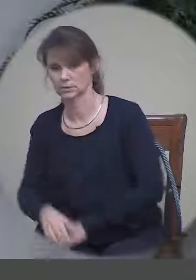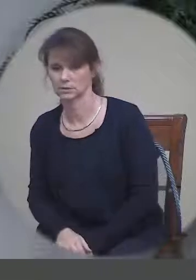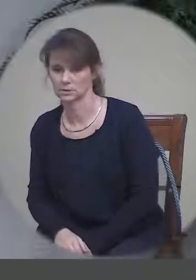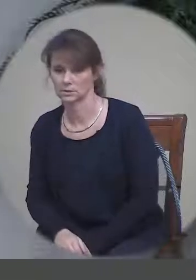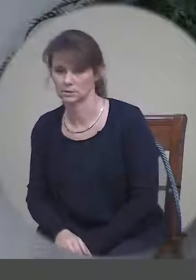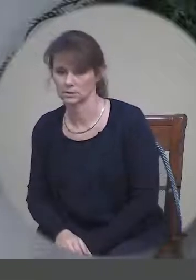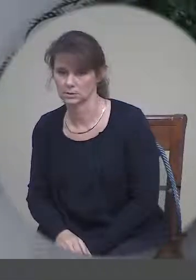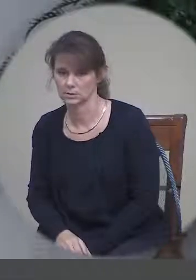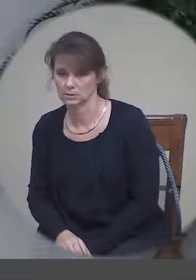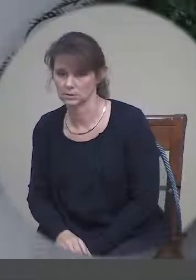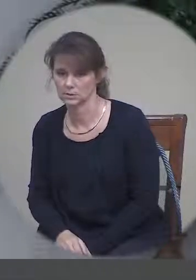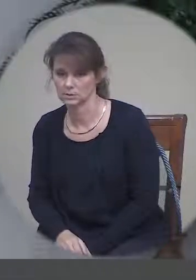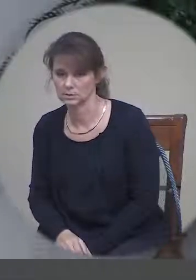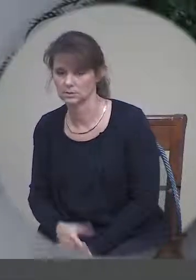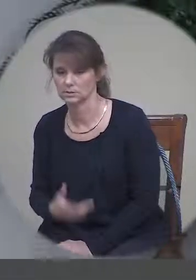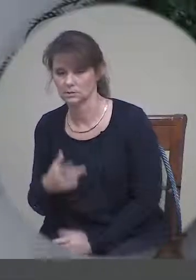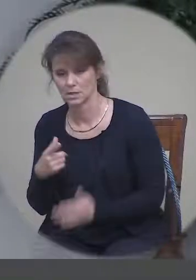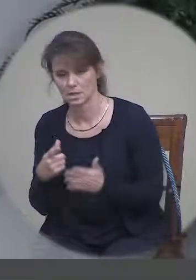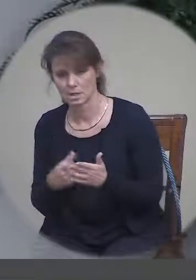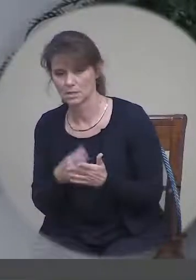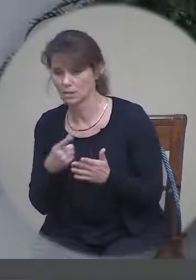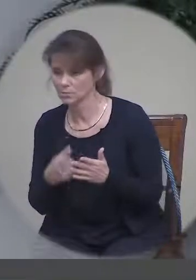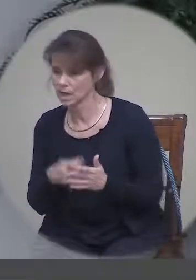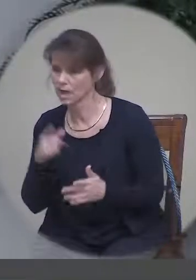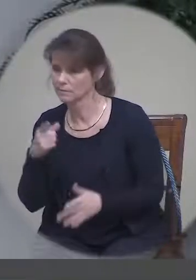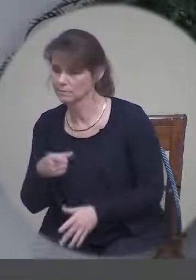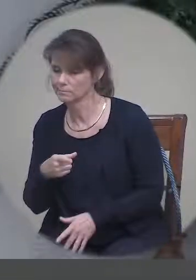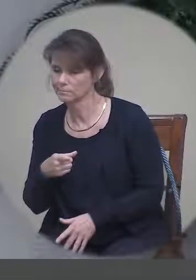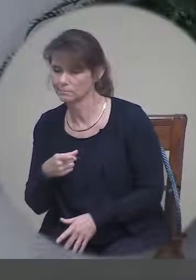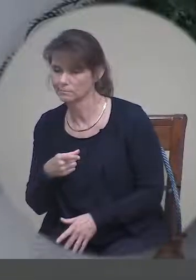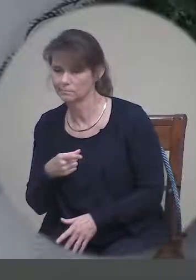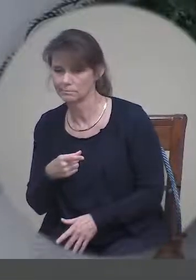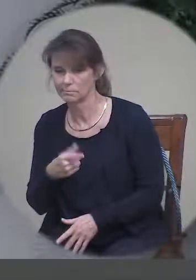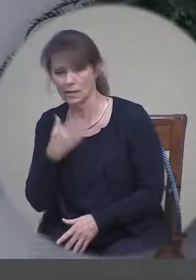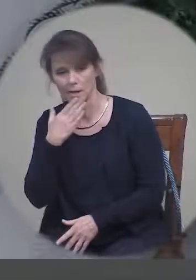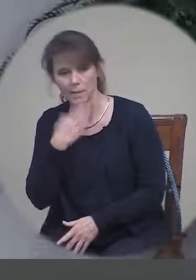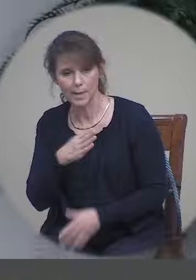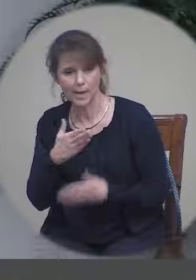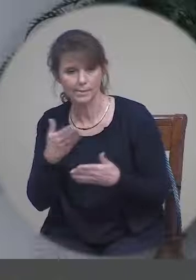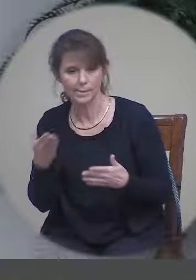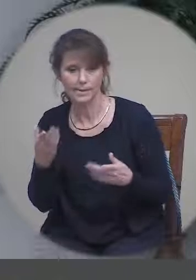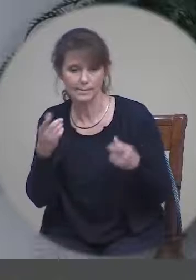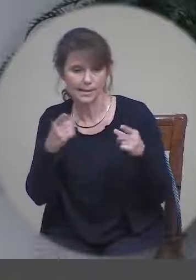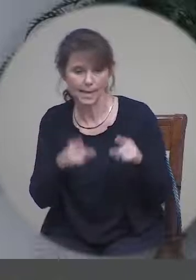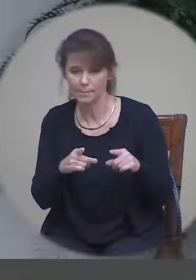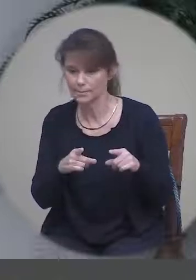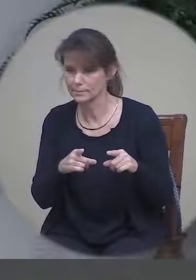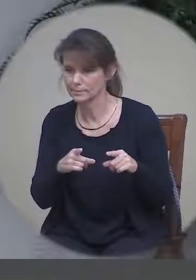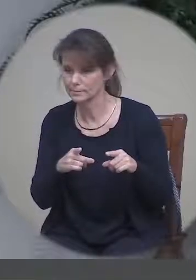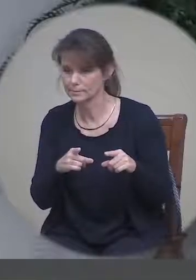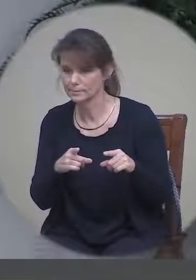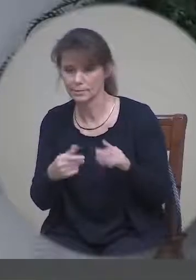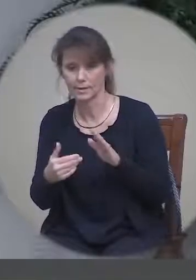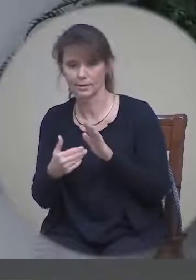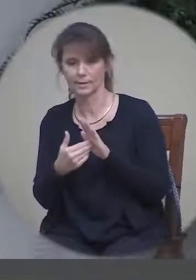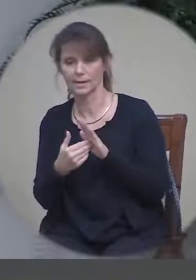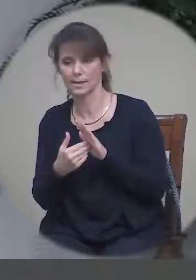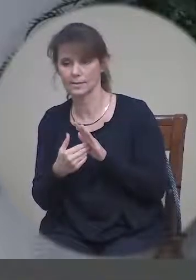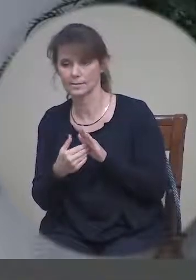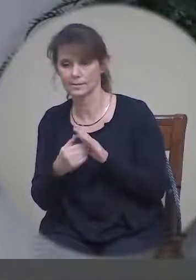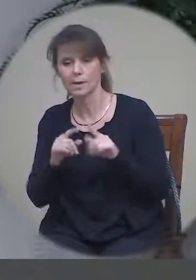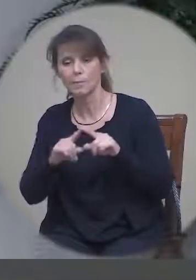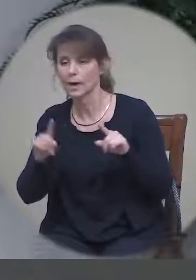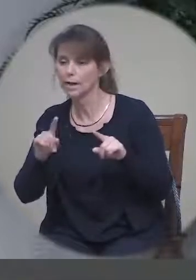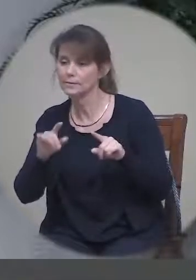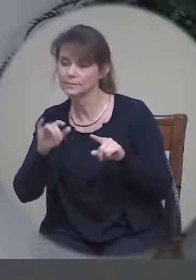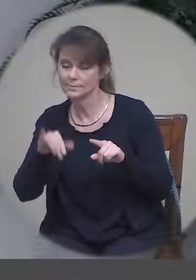having hard things said or done to you for your good. That's what Solomon